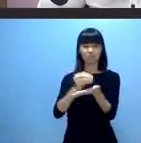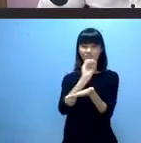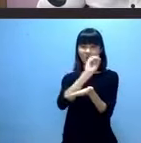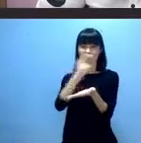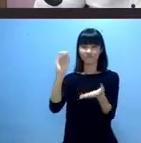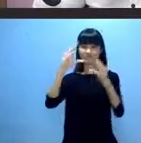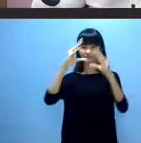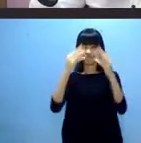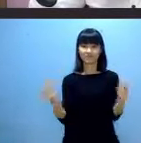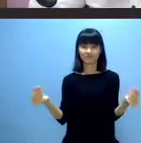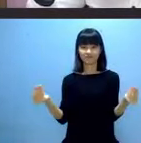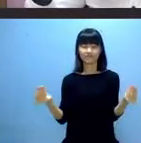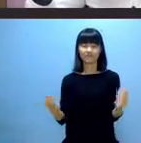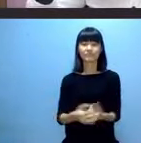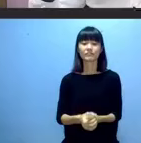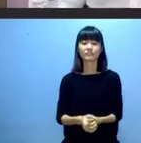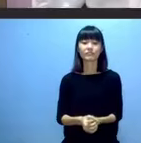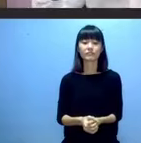And